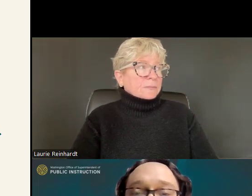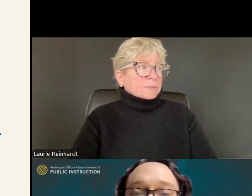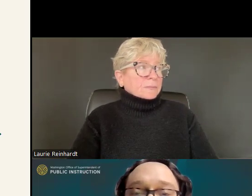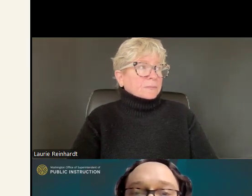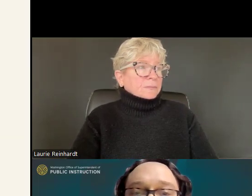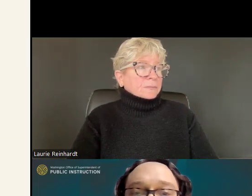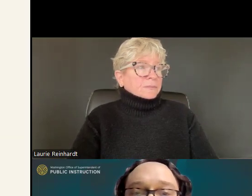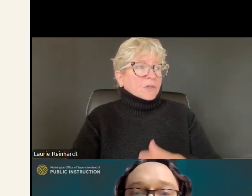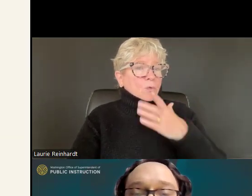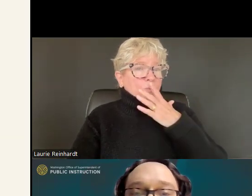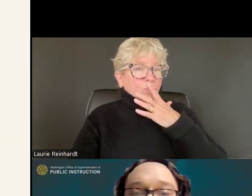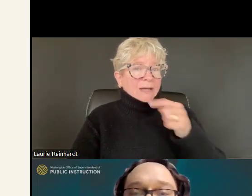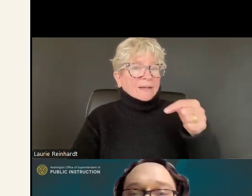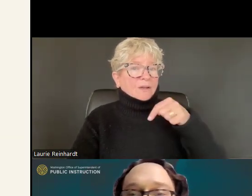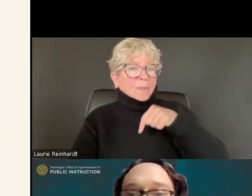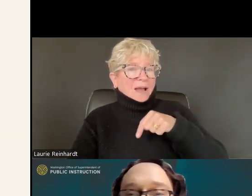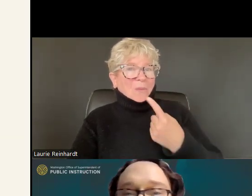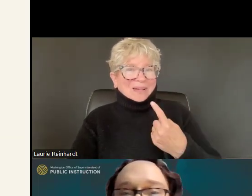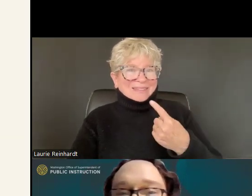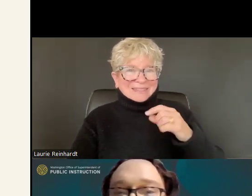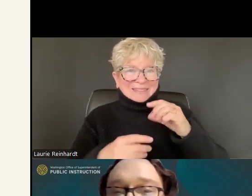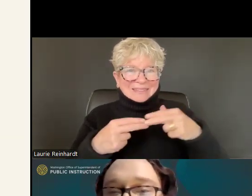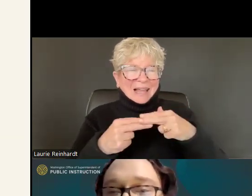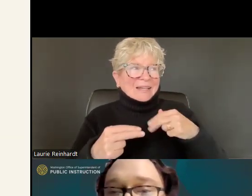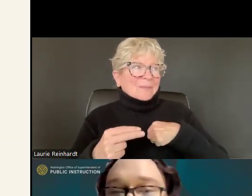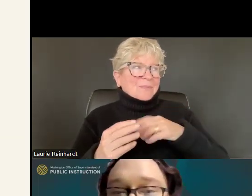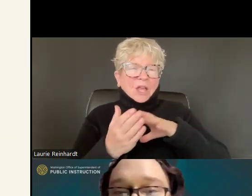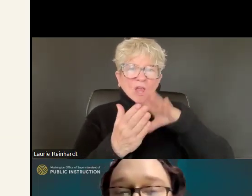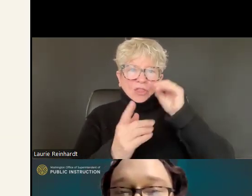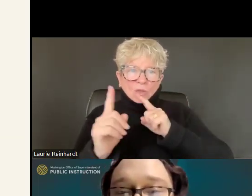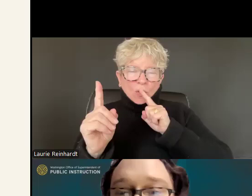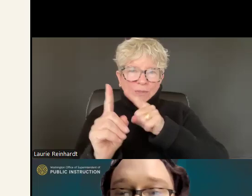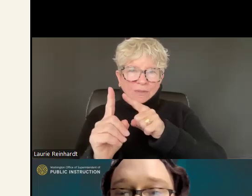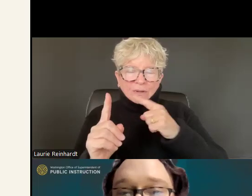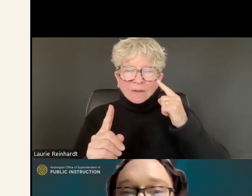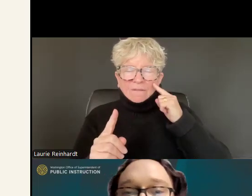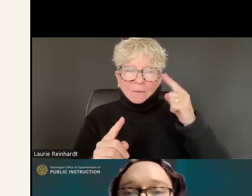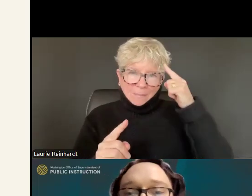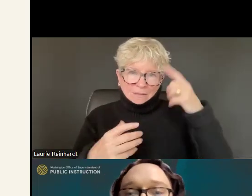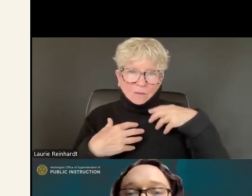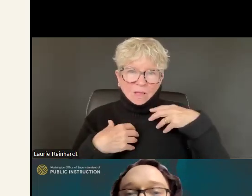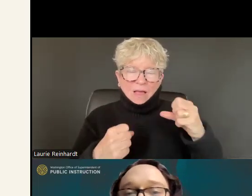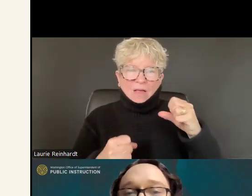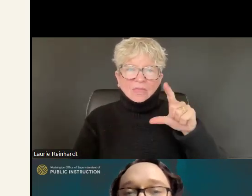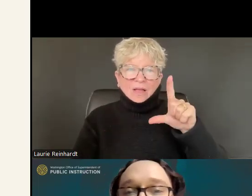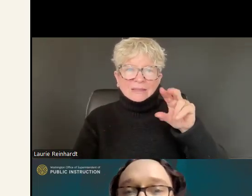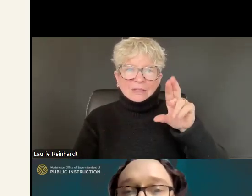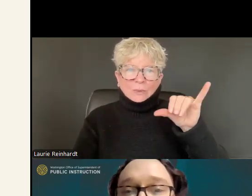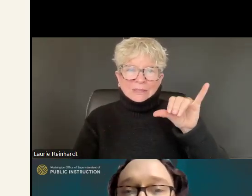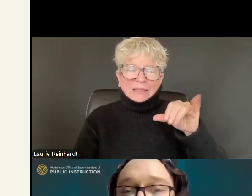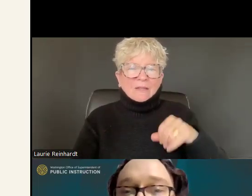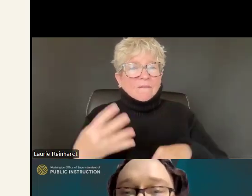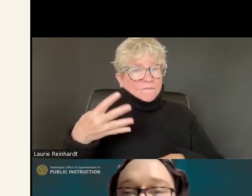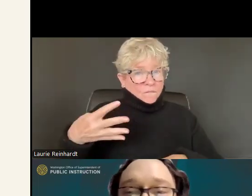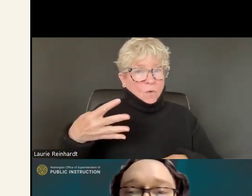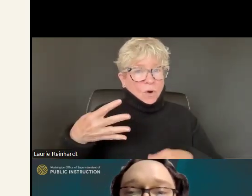Oops, skipped one. All right, so the learning objectives and vision for mental health literacy. I'll quickly name the four